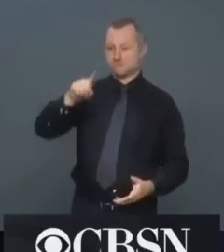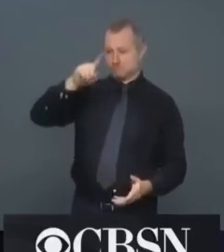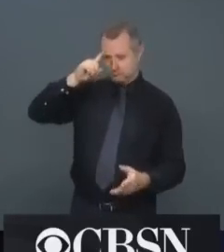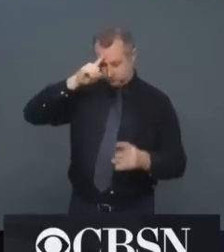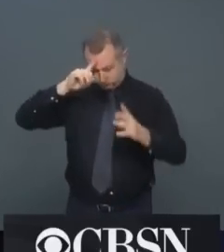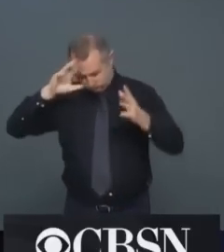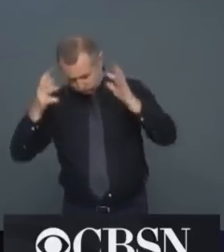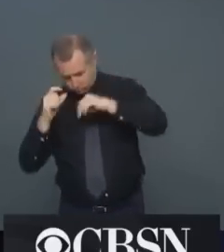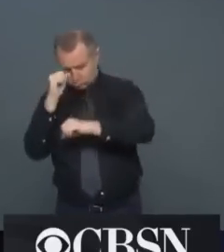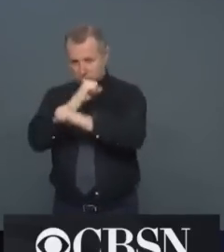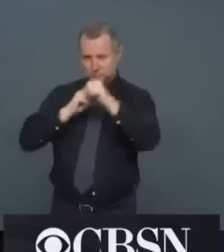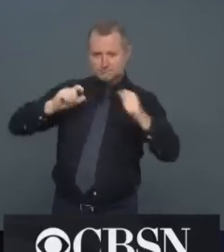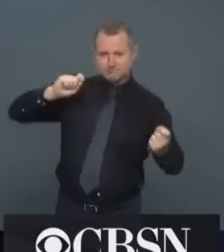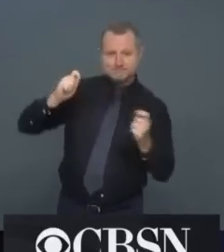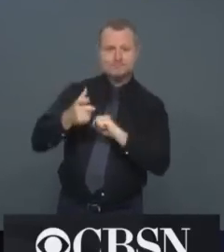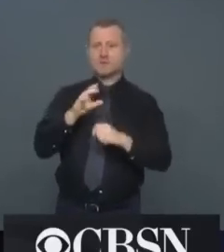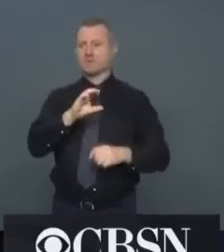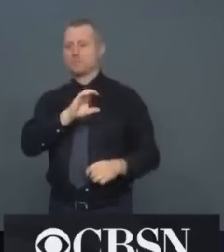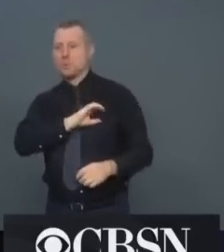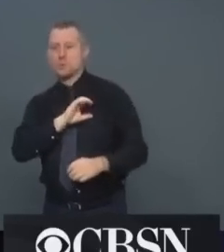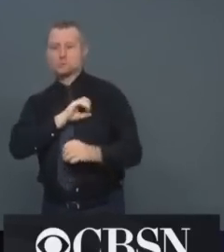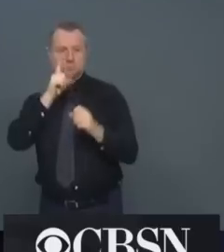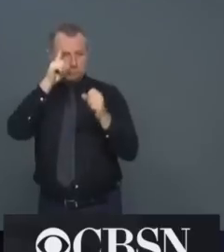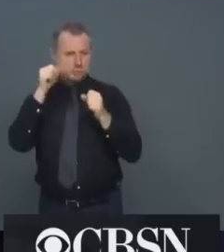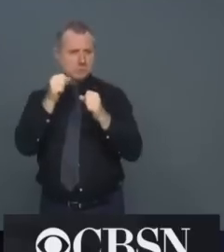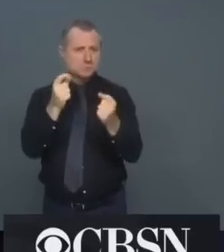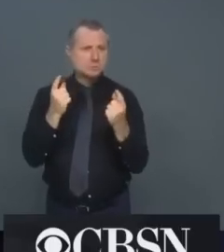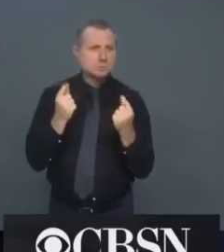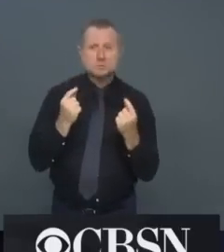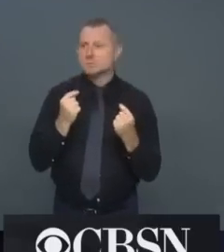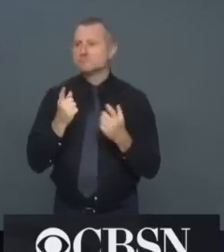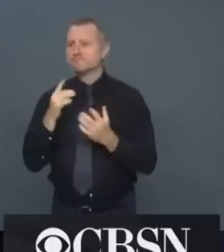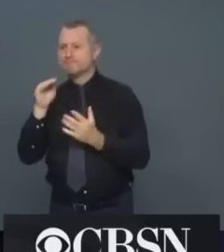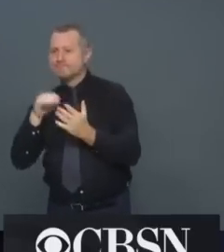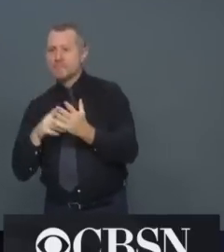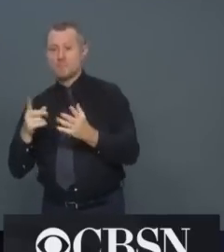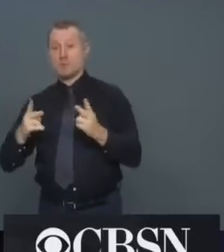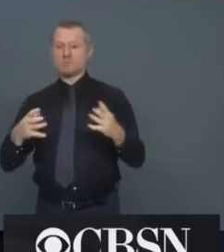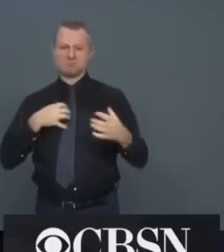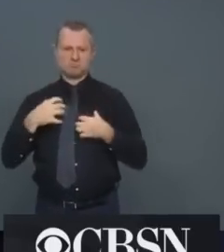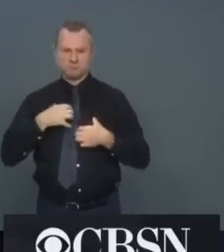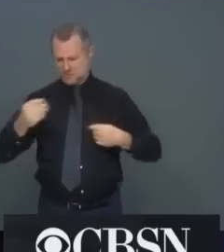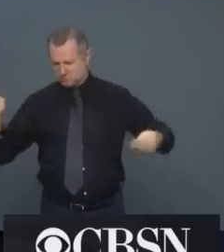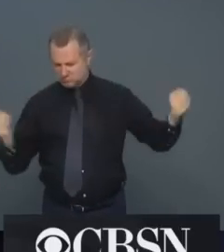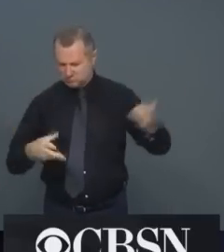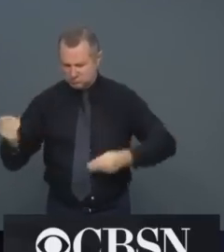means air these grievances and resolve them. Hawk Newsom today